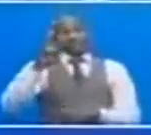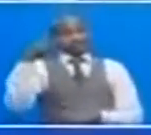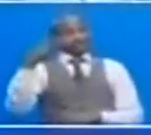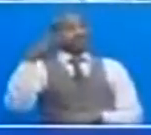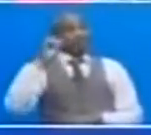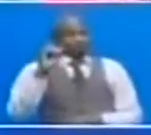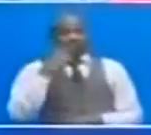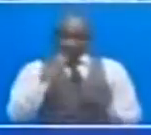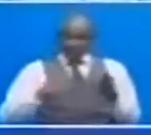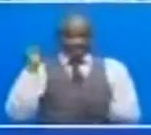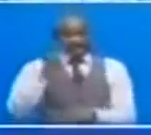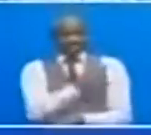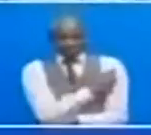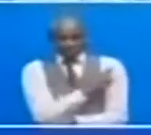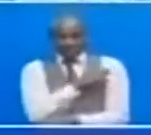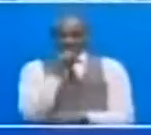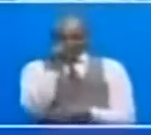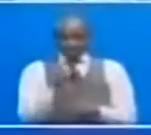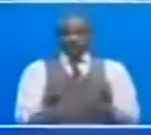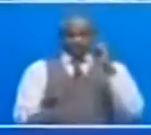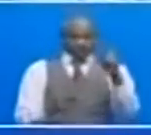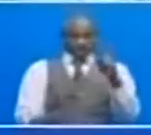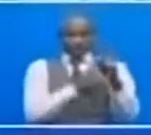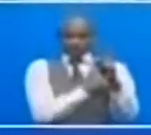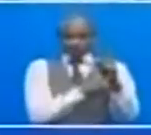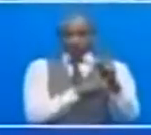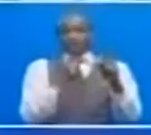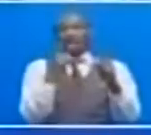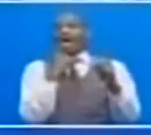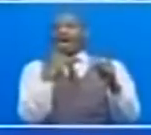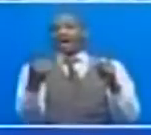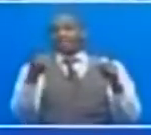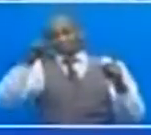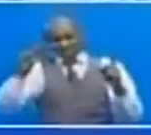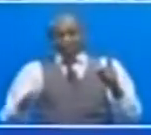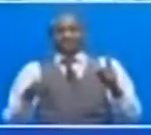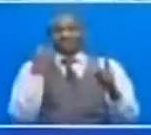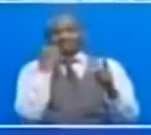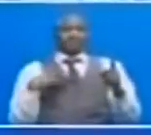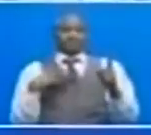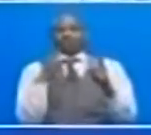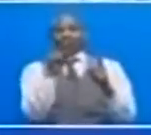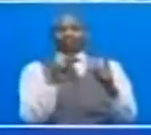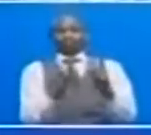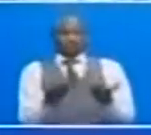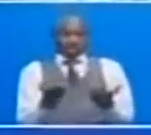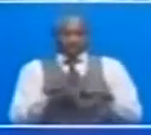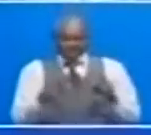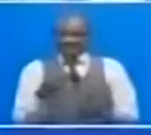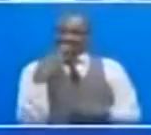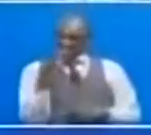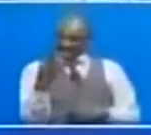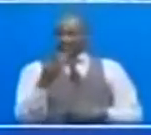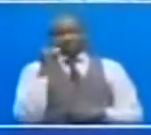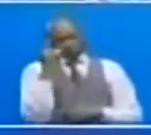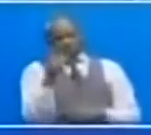Organization, Kenya's doctor-to-patient ratio stands at one doctor for every 100,000 patients. But for just 300